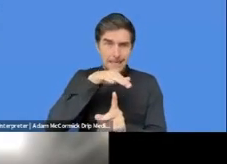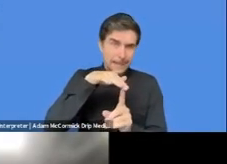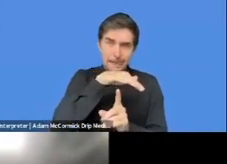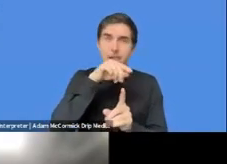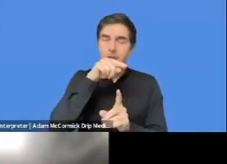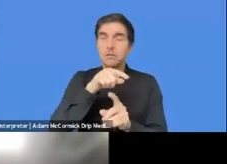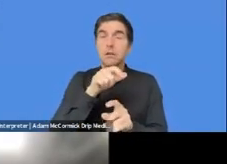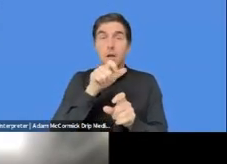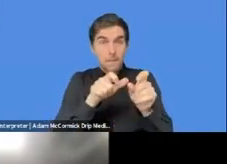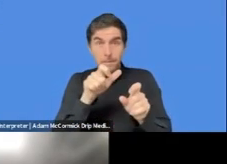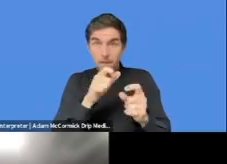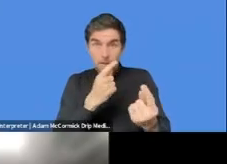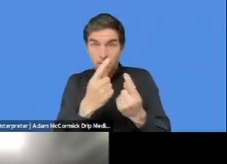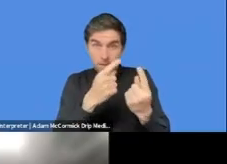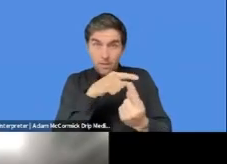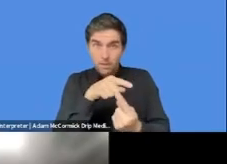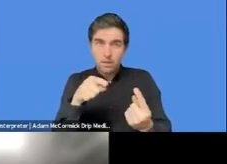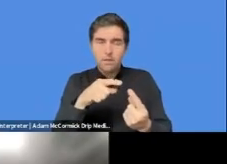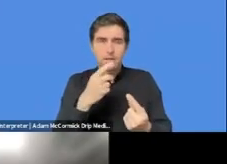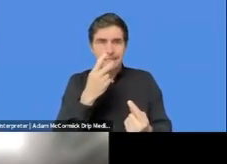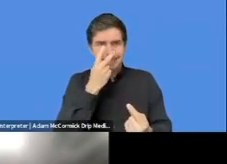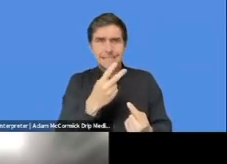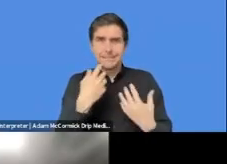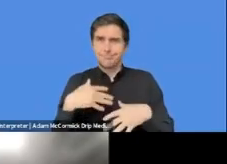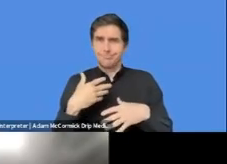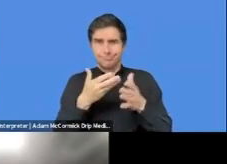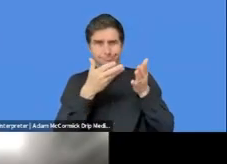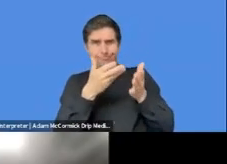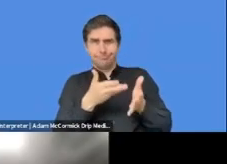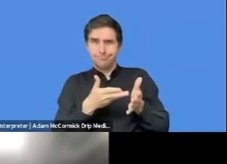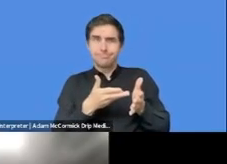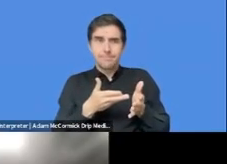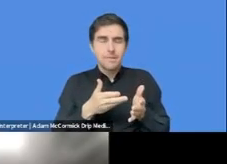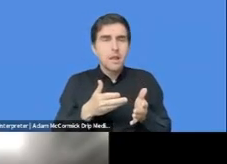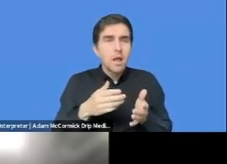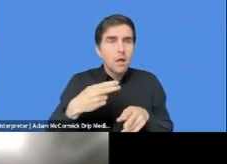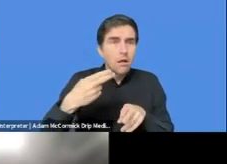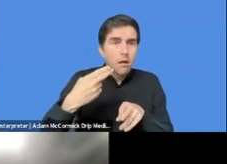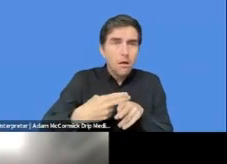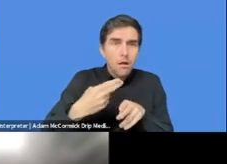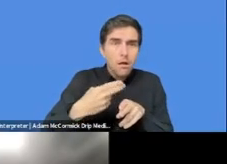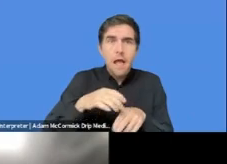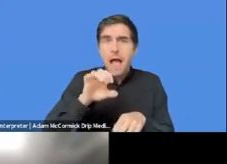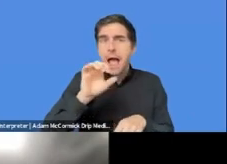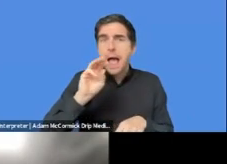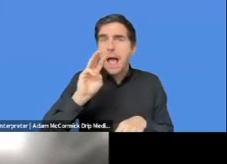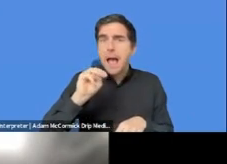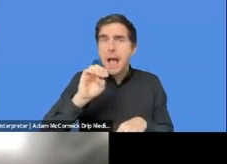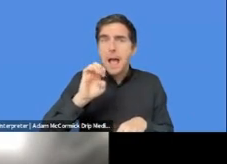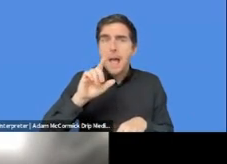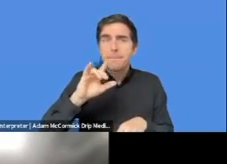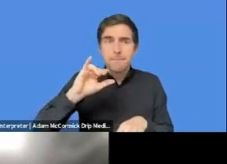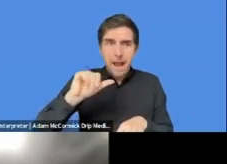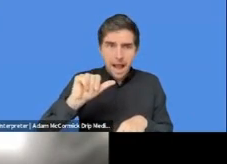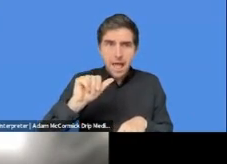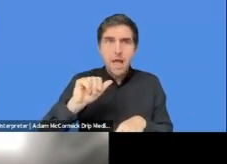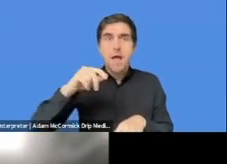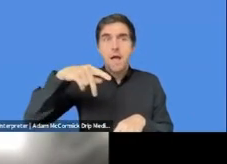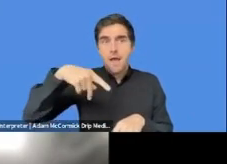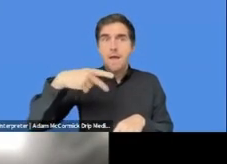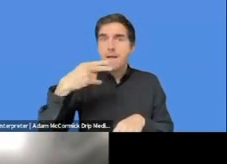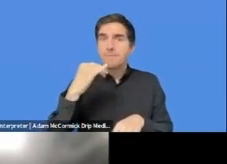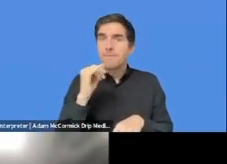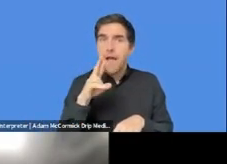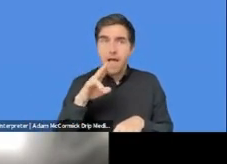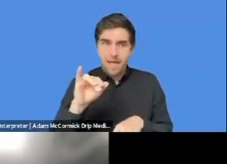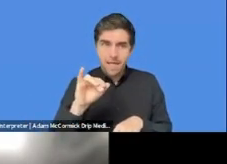the coordination of social protection services at the district and community level. So we have this beneficiary here, who